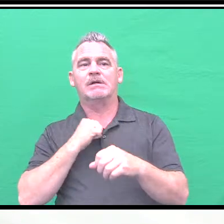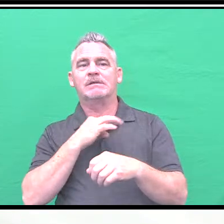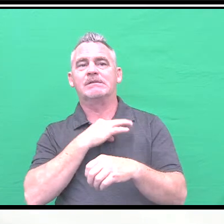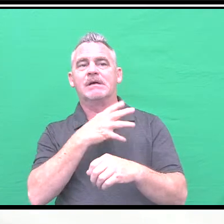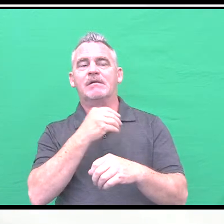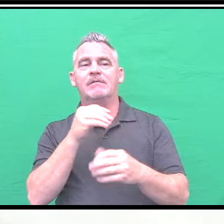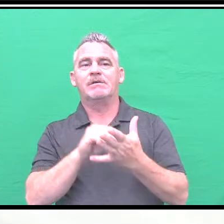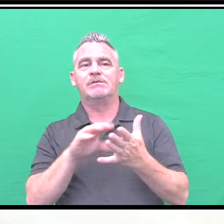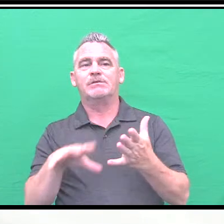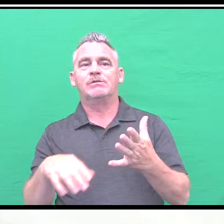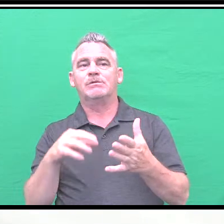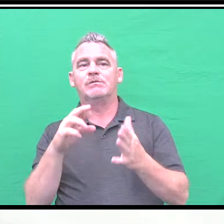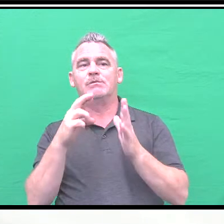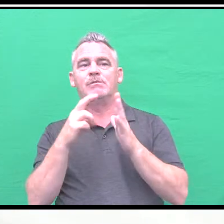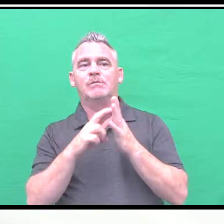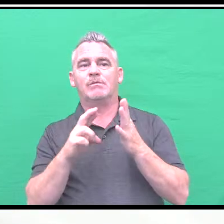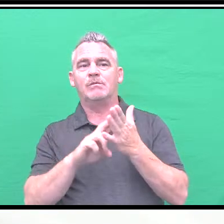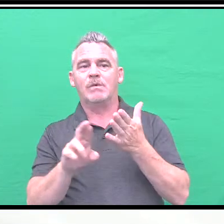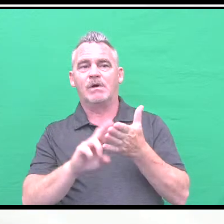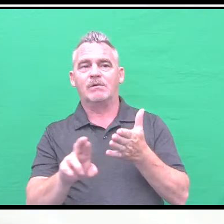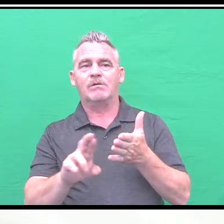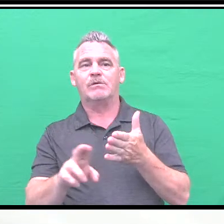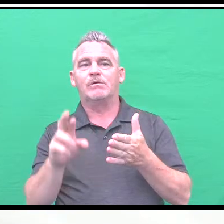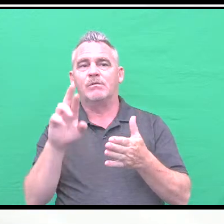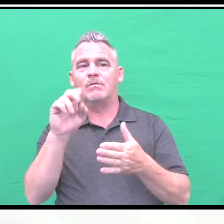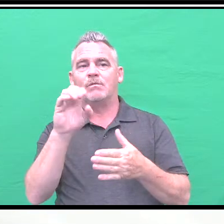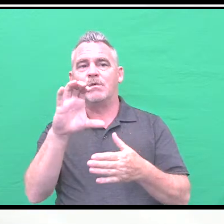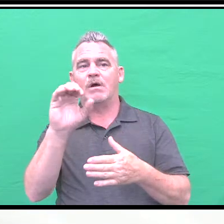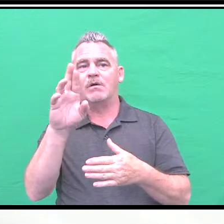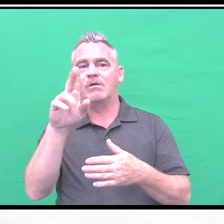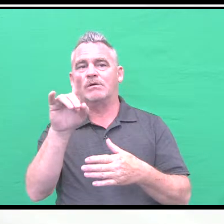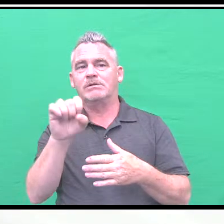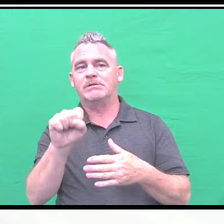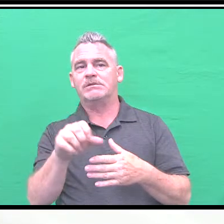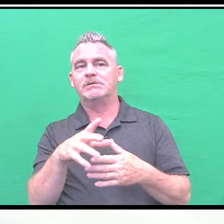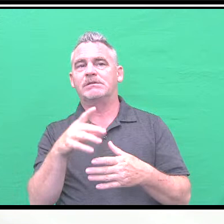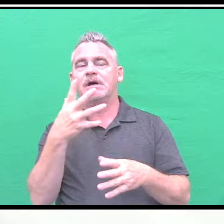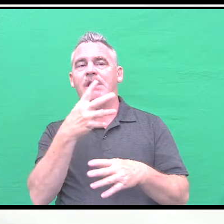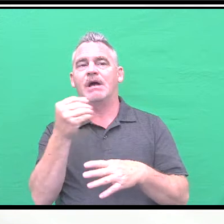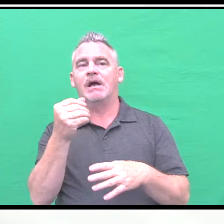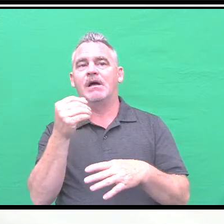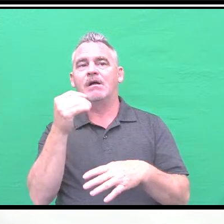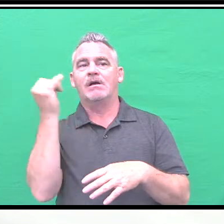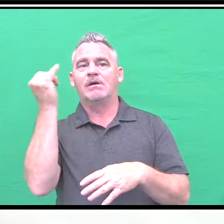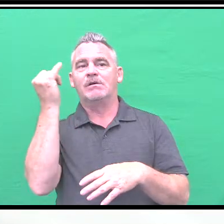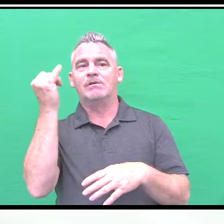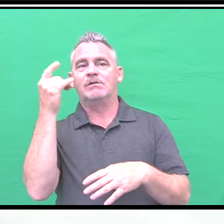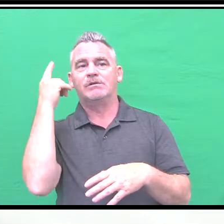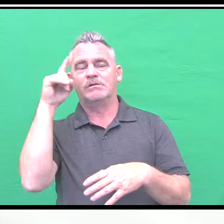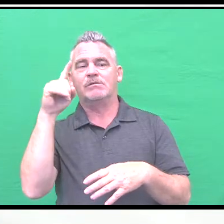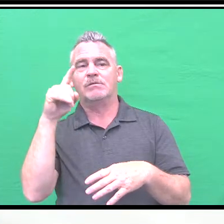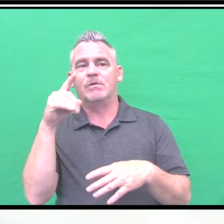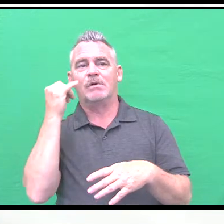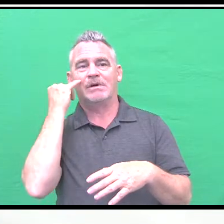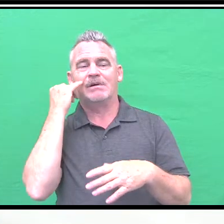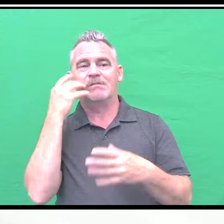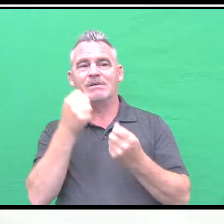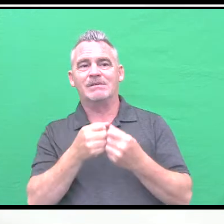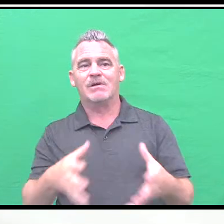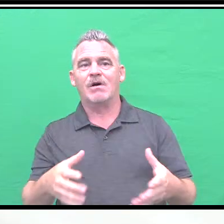that must be kept indefinitely, as well as provide insurance coverage in case of loss or damage. During